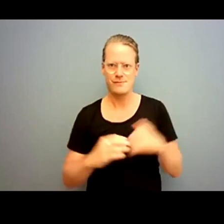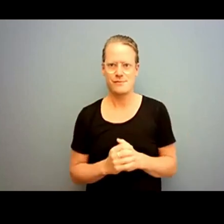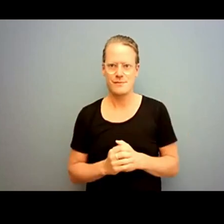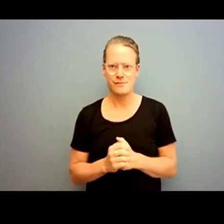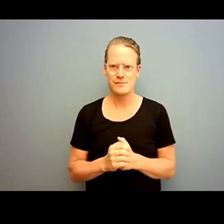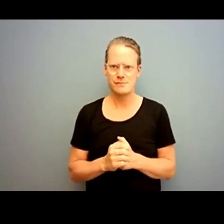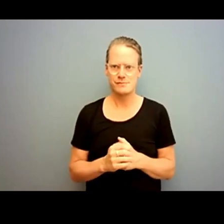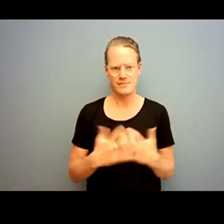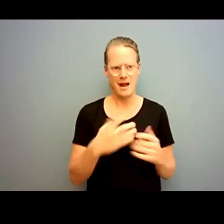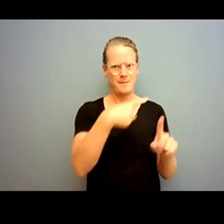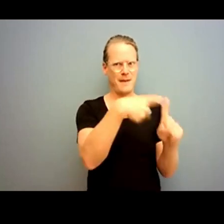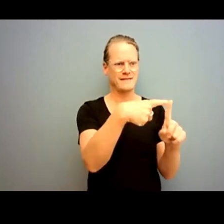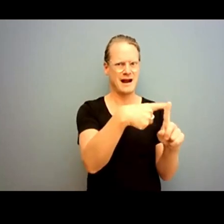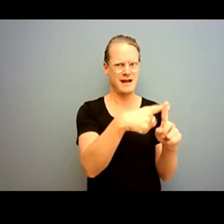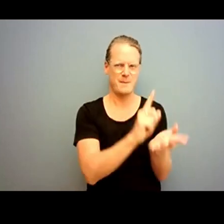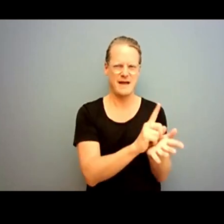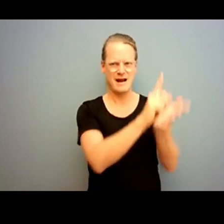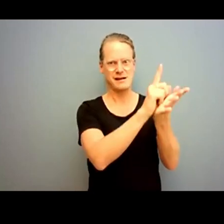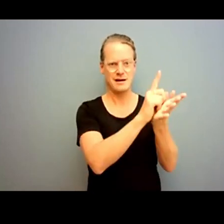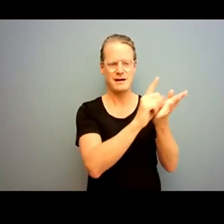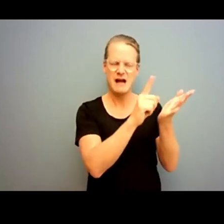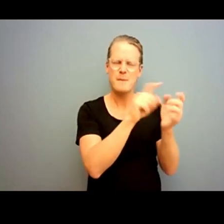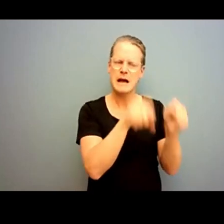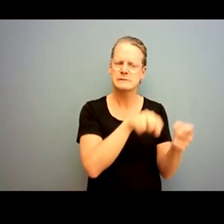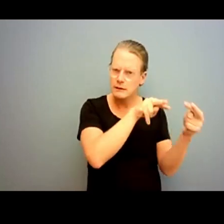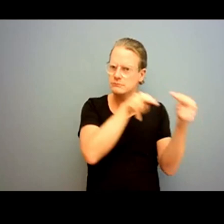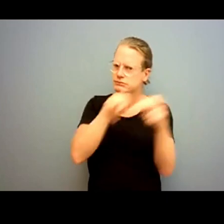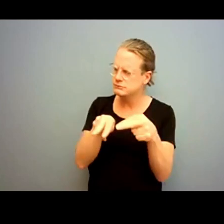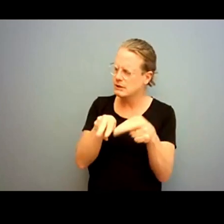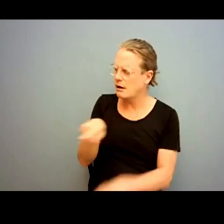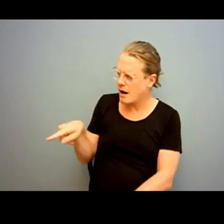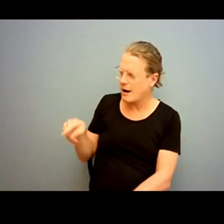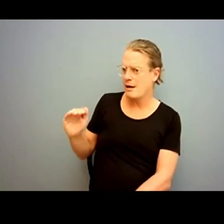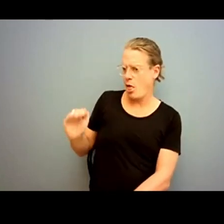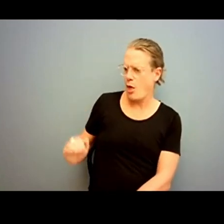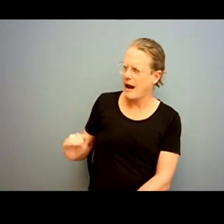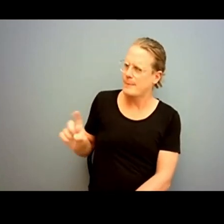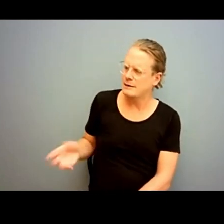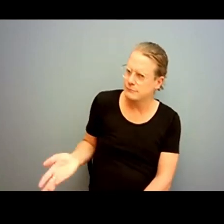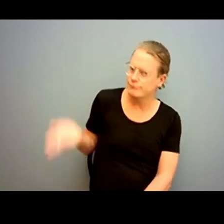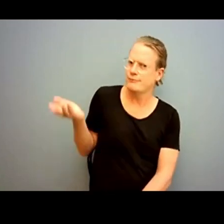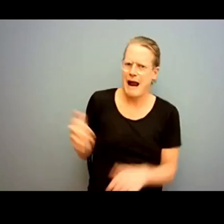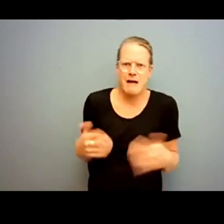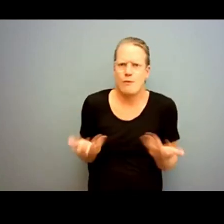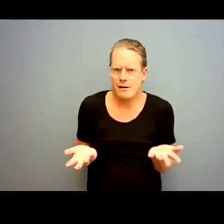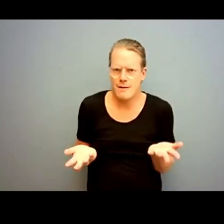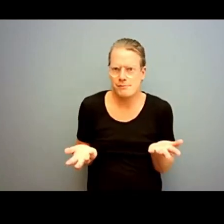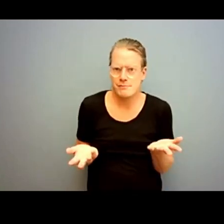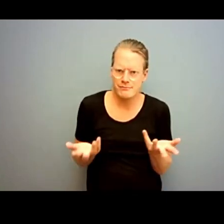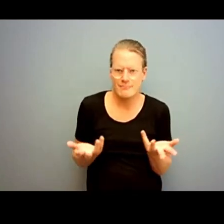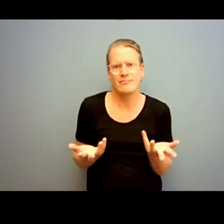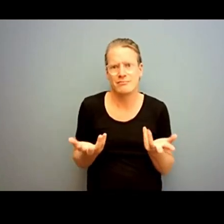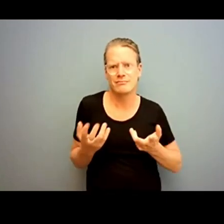of Indigenous persons with disabilities? Most people forget Article 8 of the UN